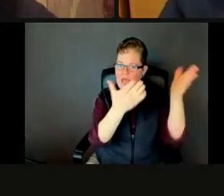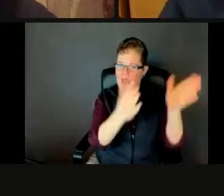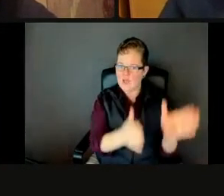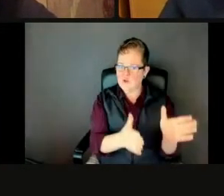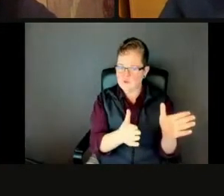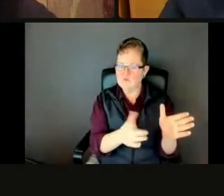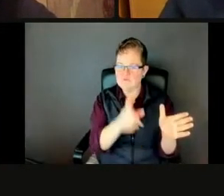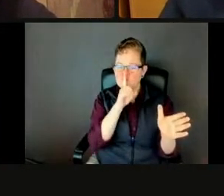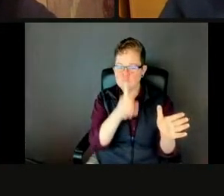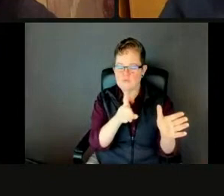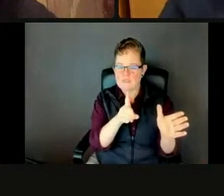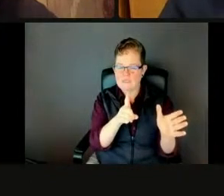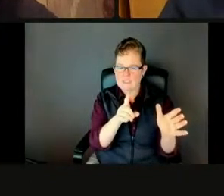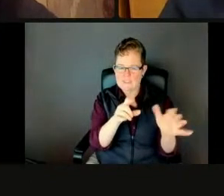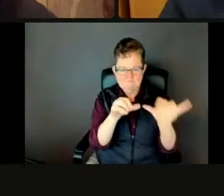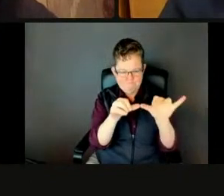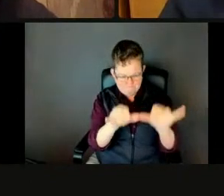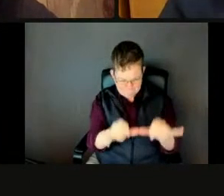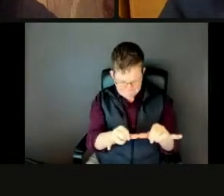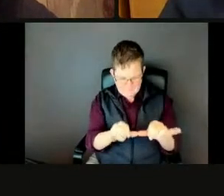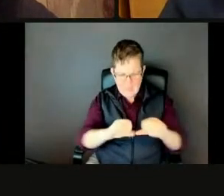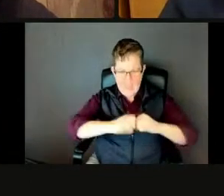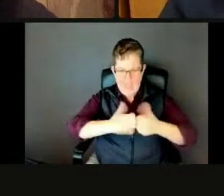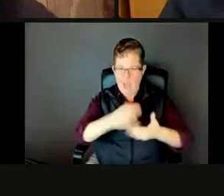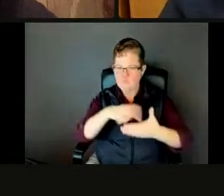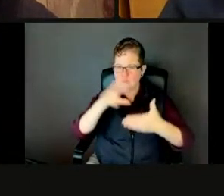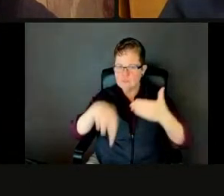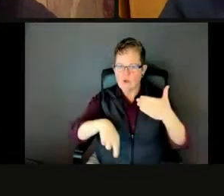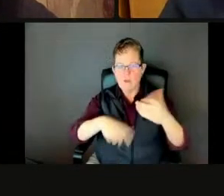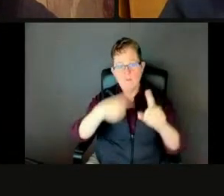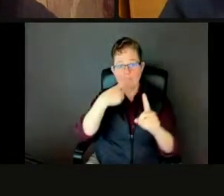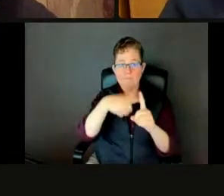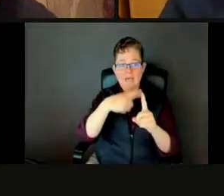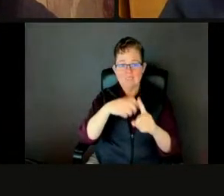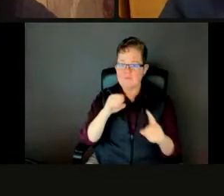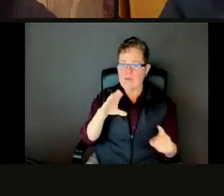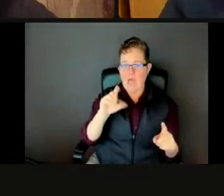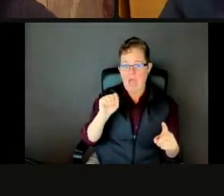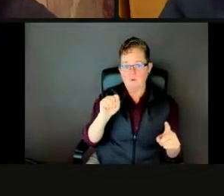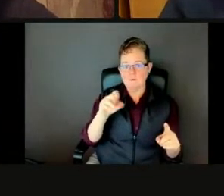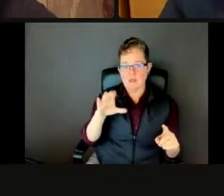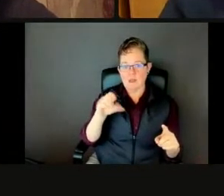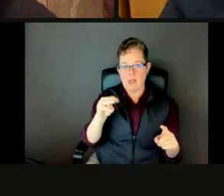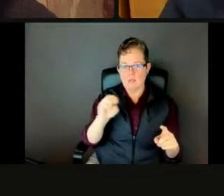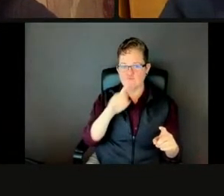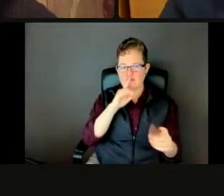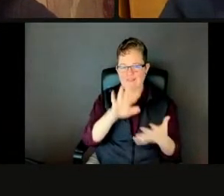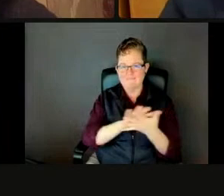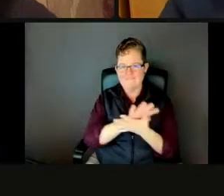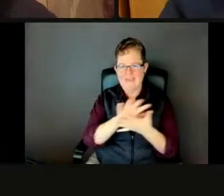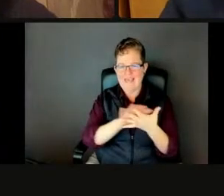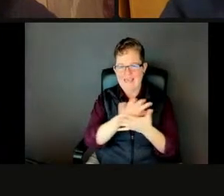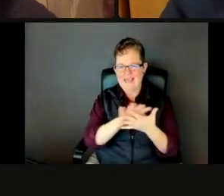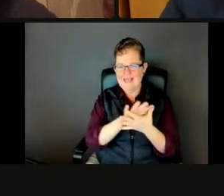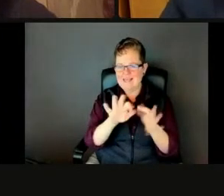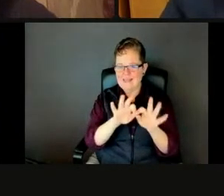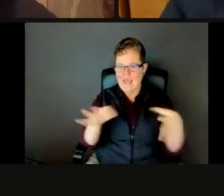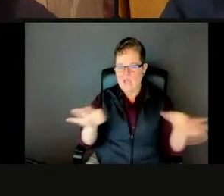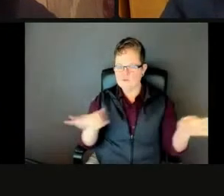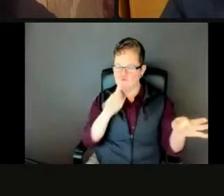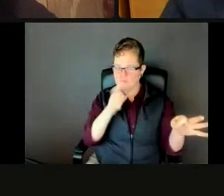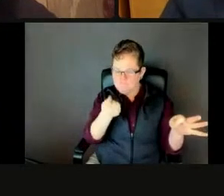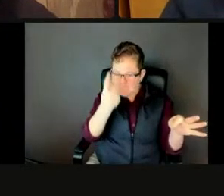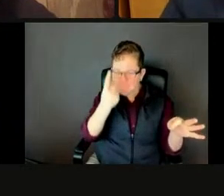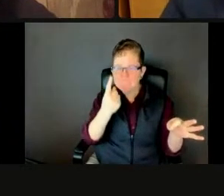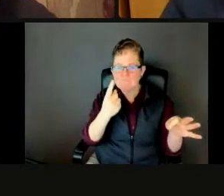to really gauge how these are working? Positive outcomes to me is a little too vague. I would love to have a better understanding